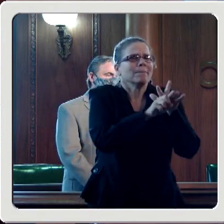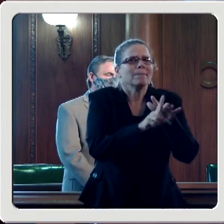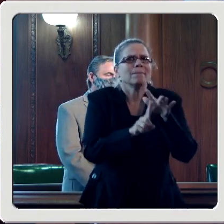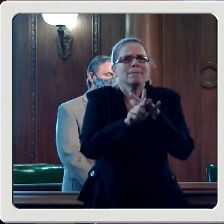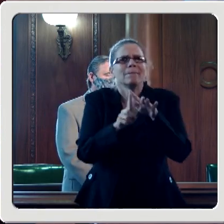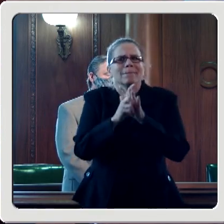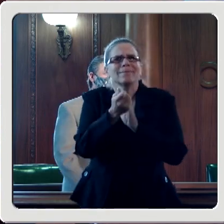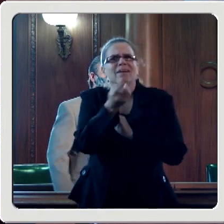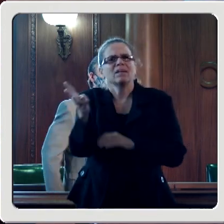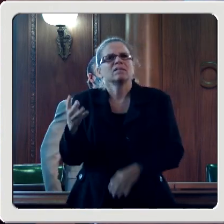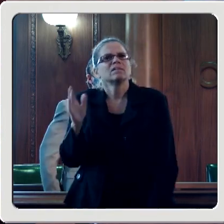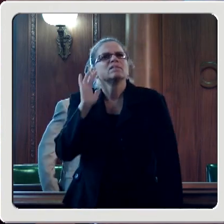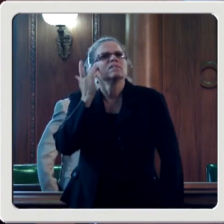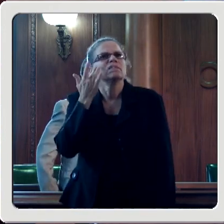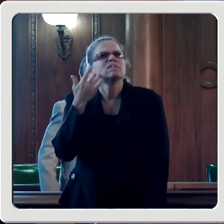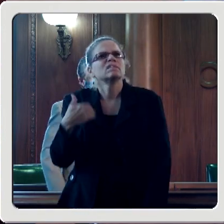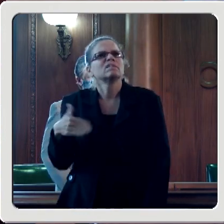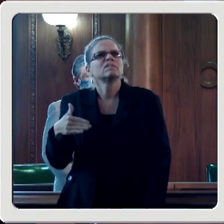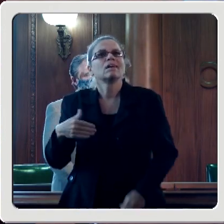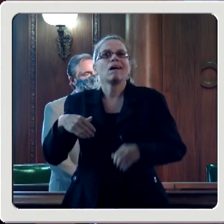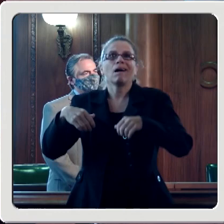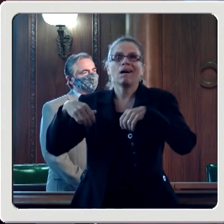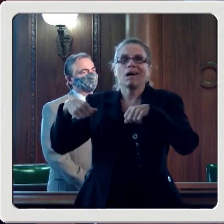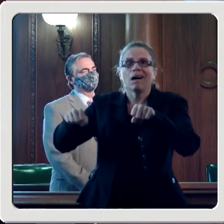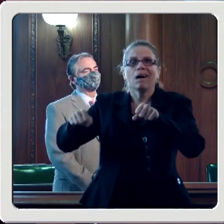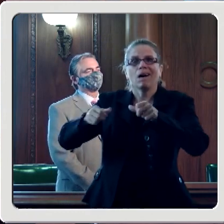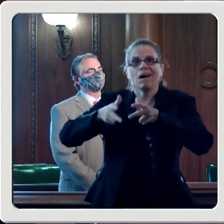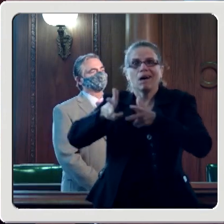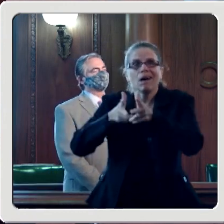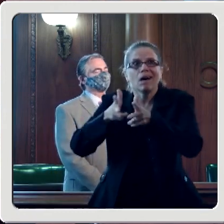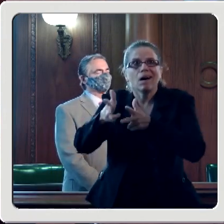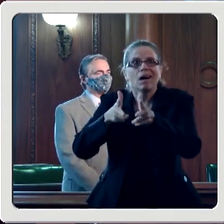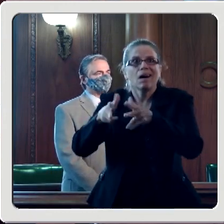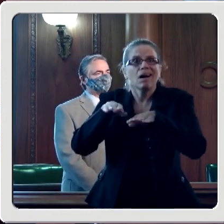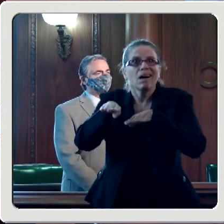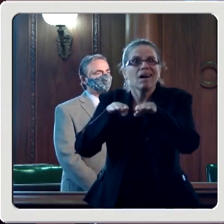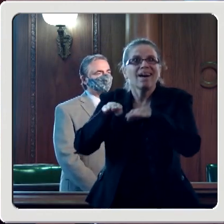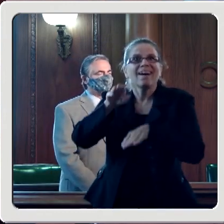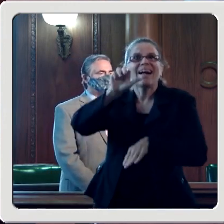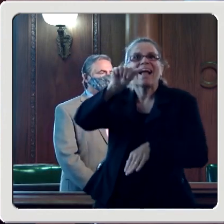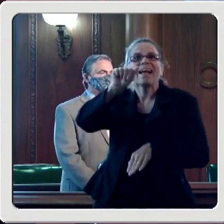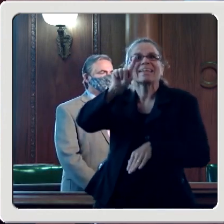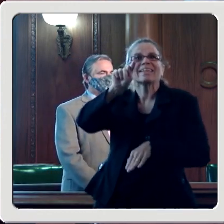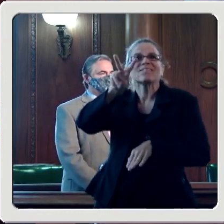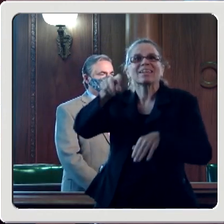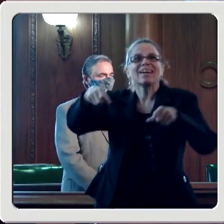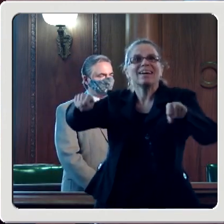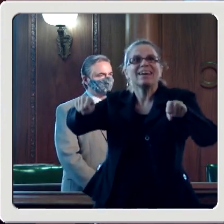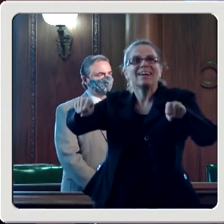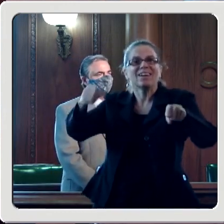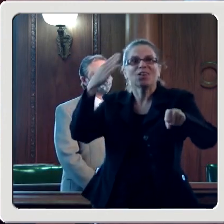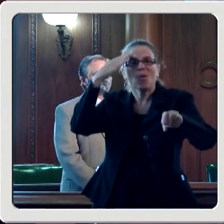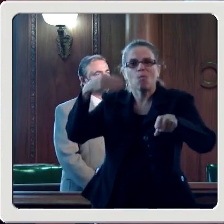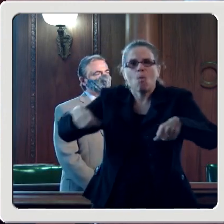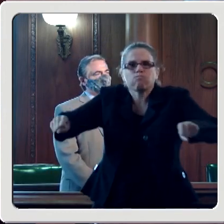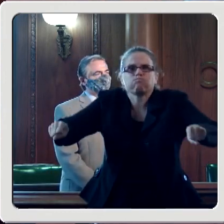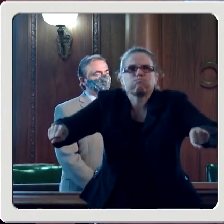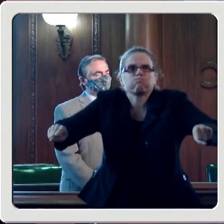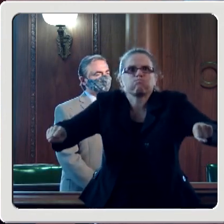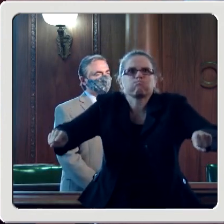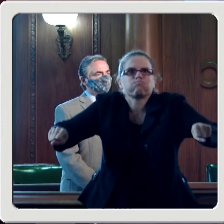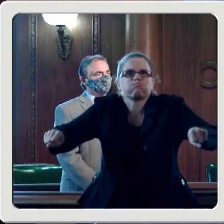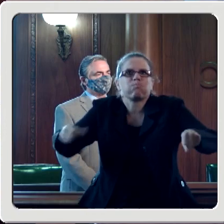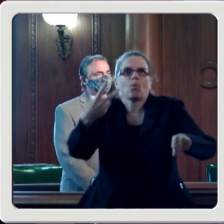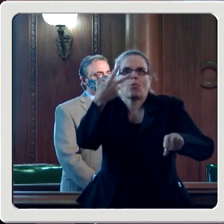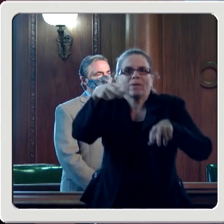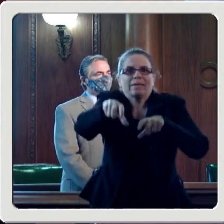is the dirt bikes and the illegal ATVs that are being ridden in packs. We put out our own detail